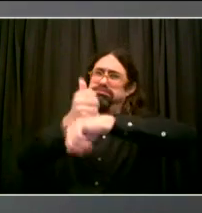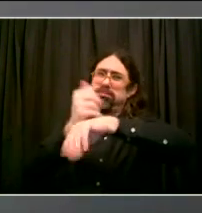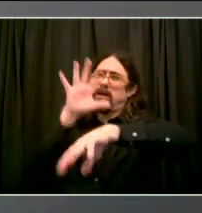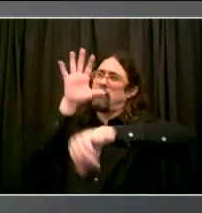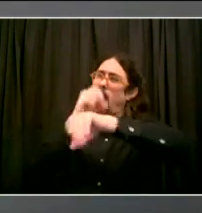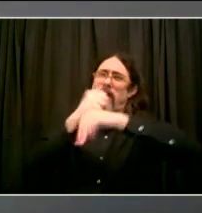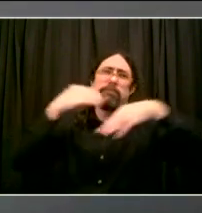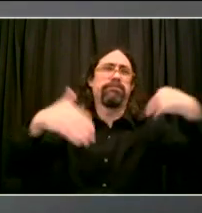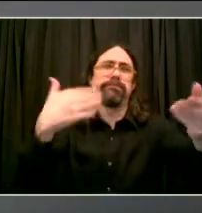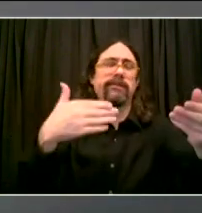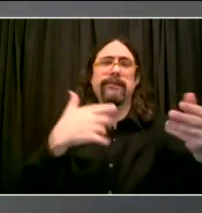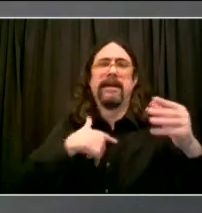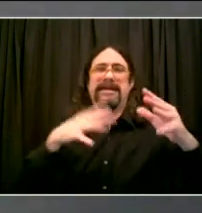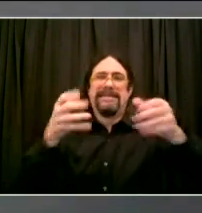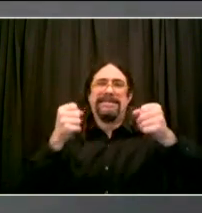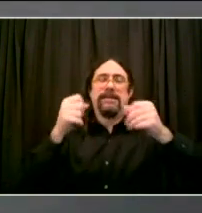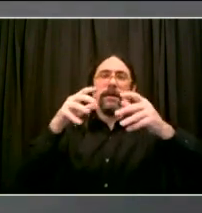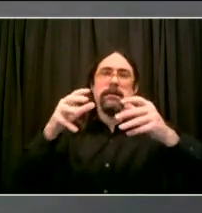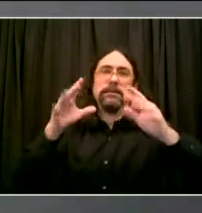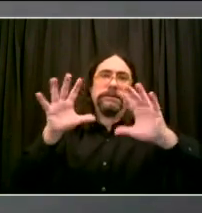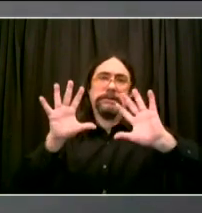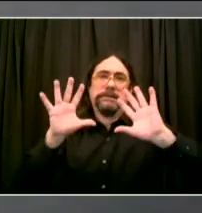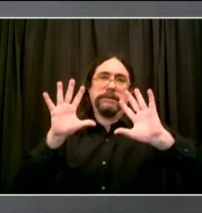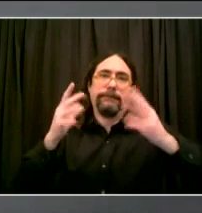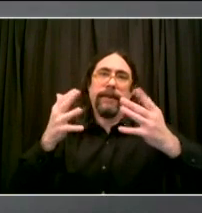up for a vaccine, they put in